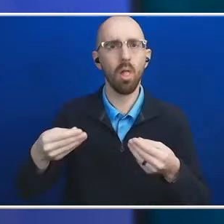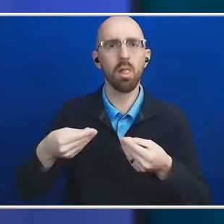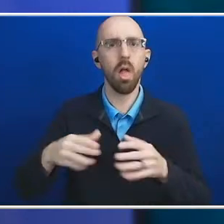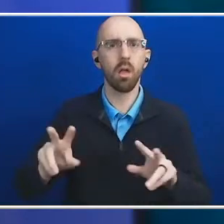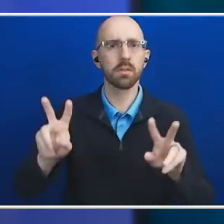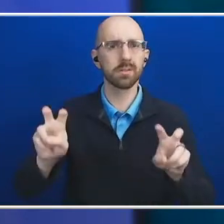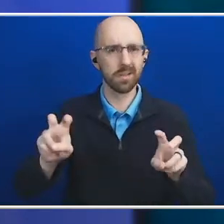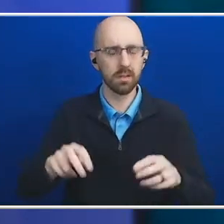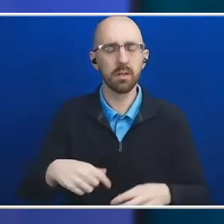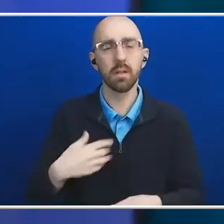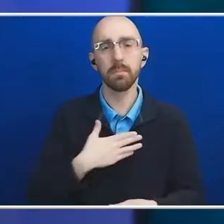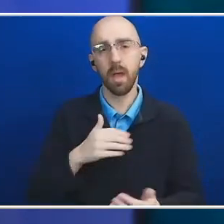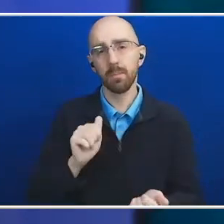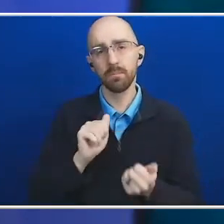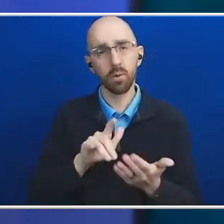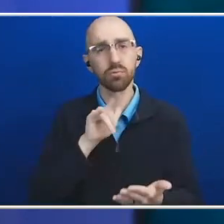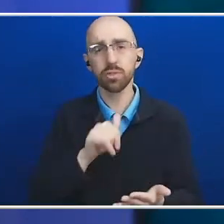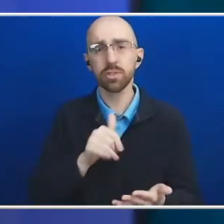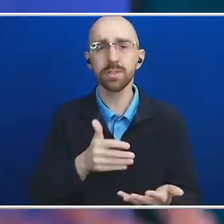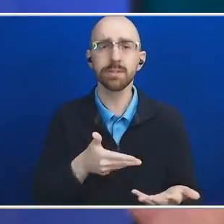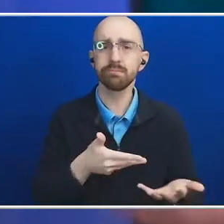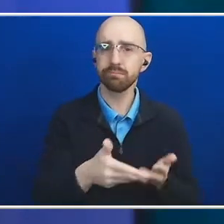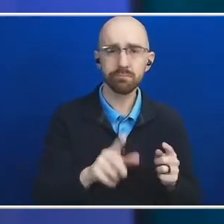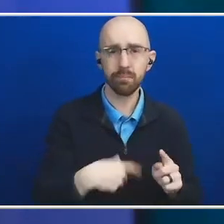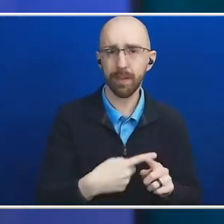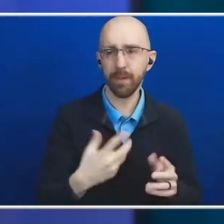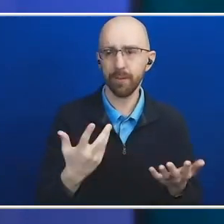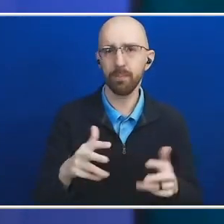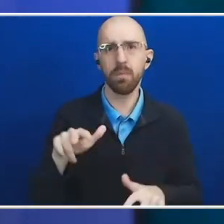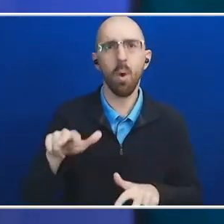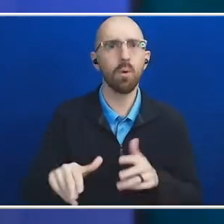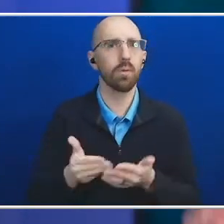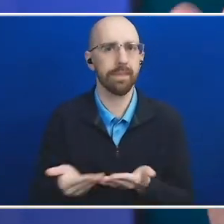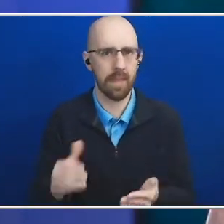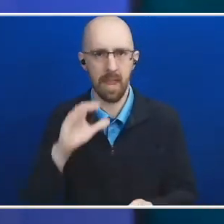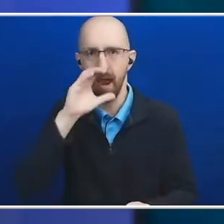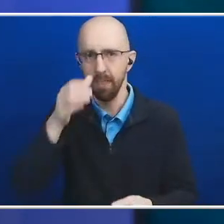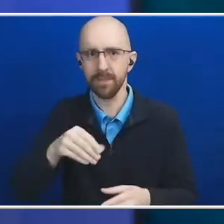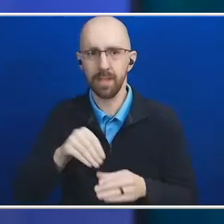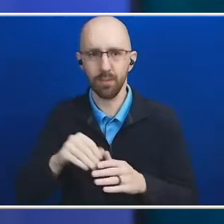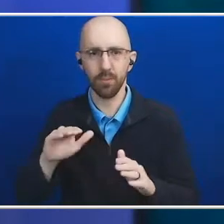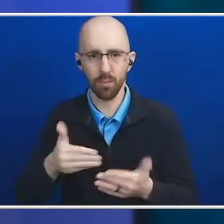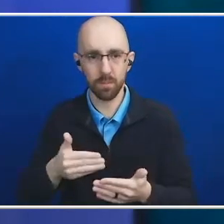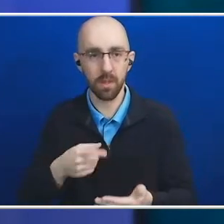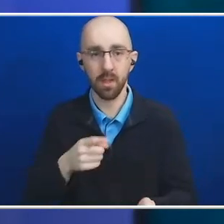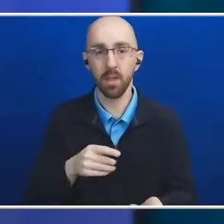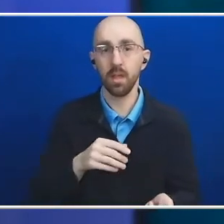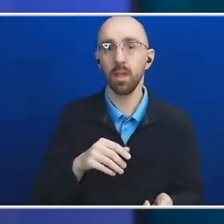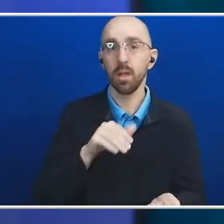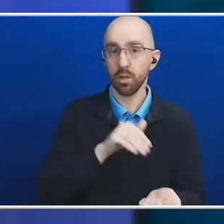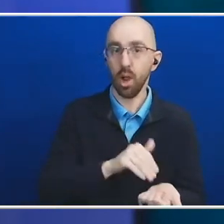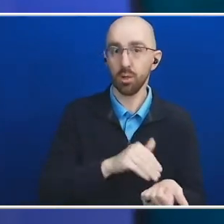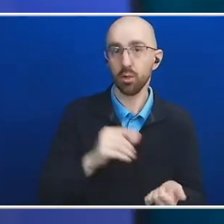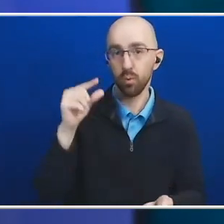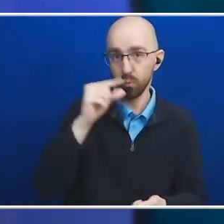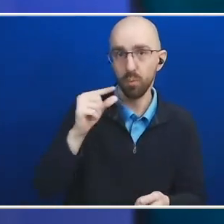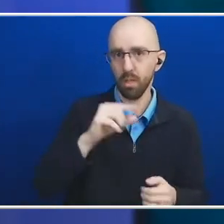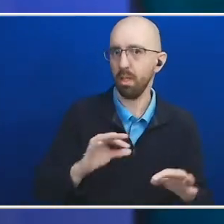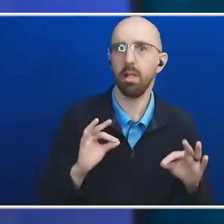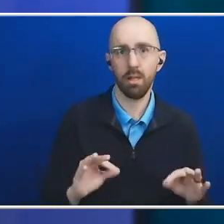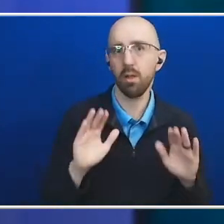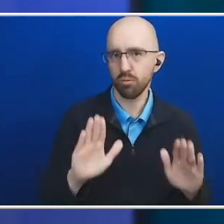just been talking about the elephant in the room, which I'm like, Dr. Google is great. So now let's talk about the specifics of your